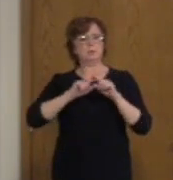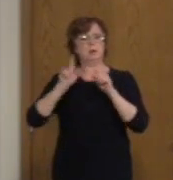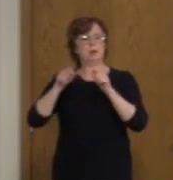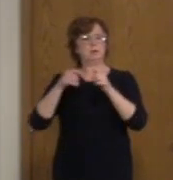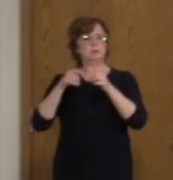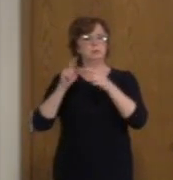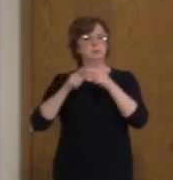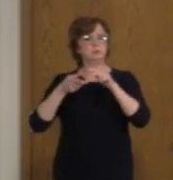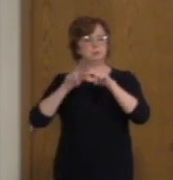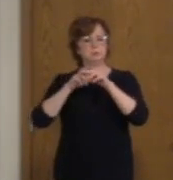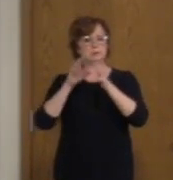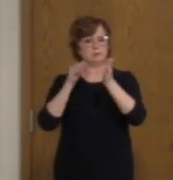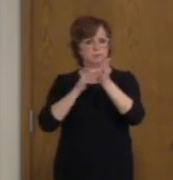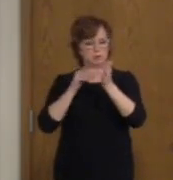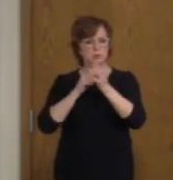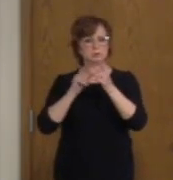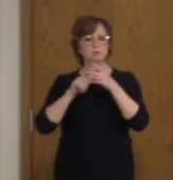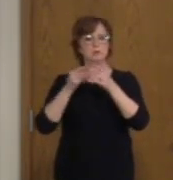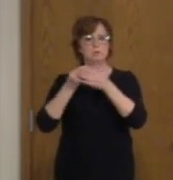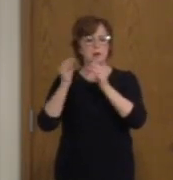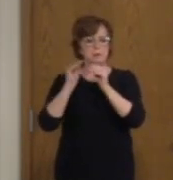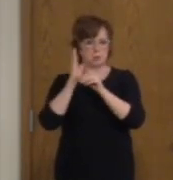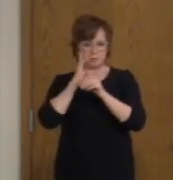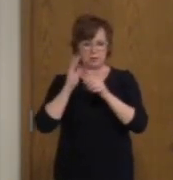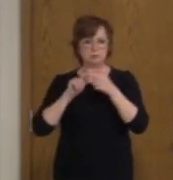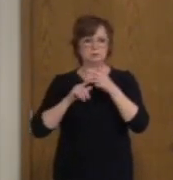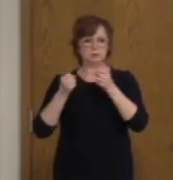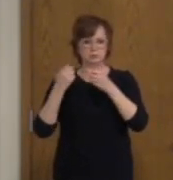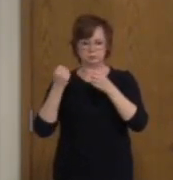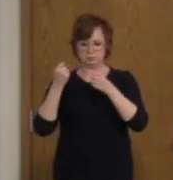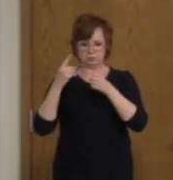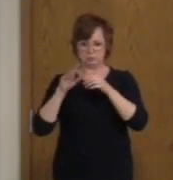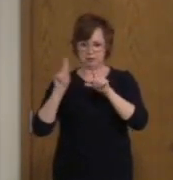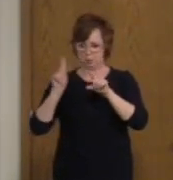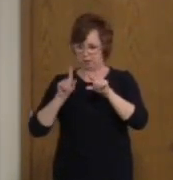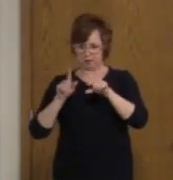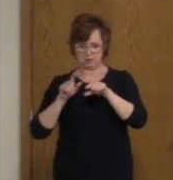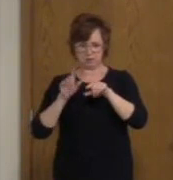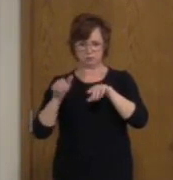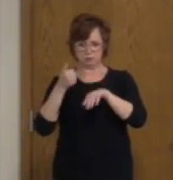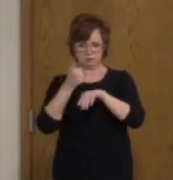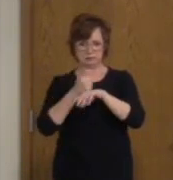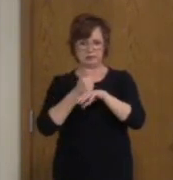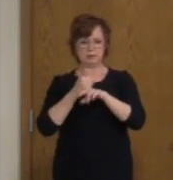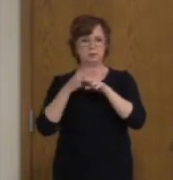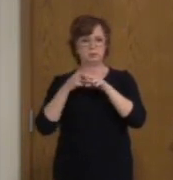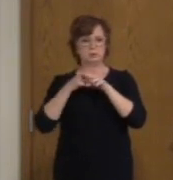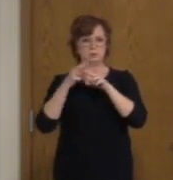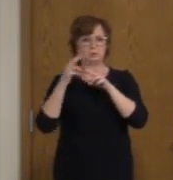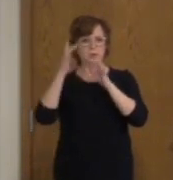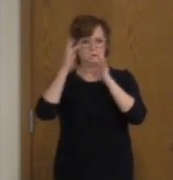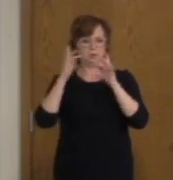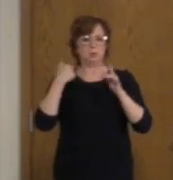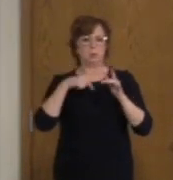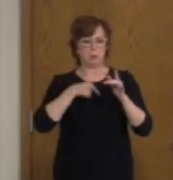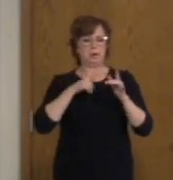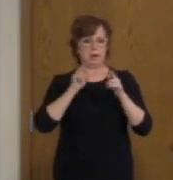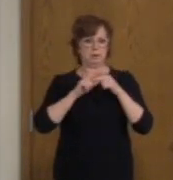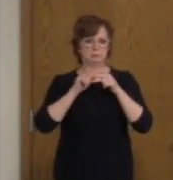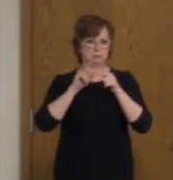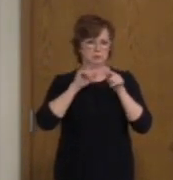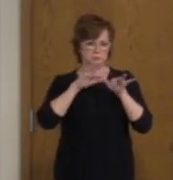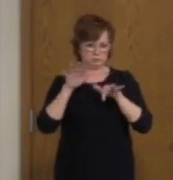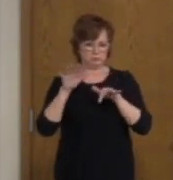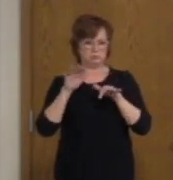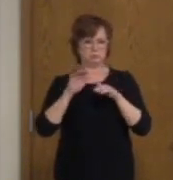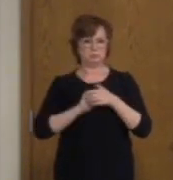and beds, and understanding what space will be triggered next is what will be the next phase of the plan, as well as looking